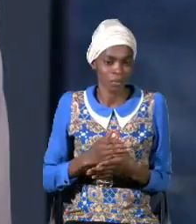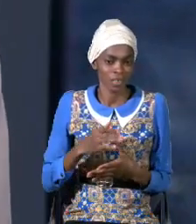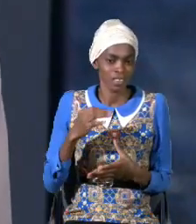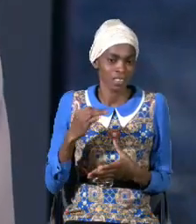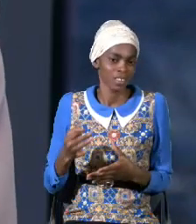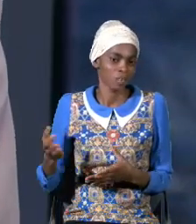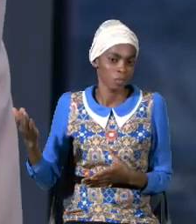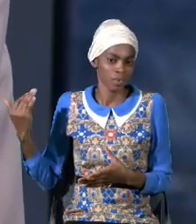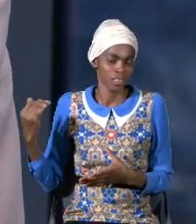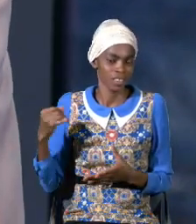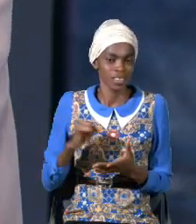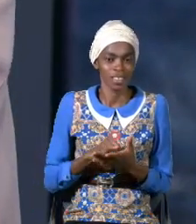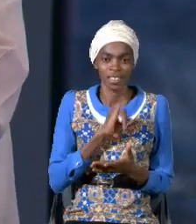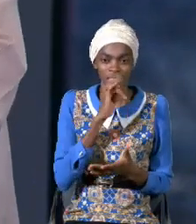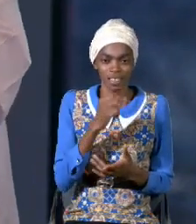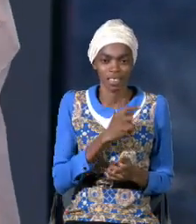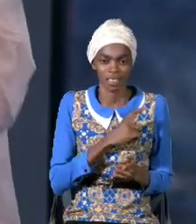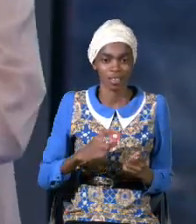himself